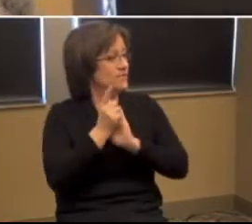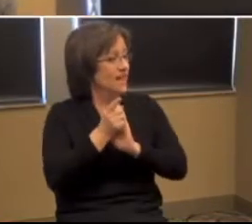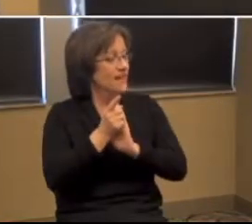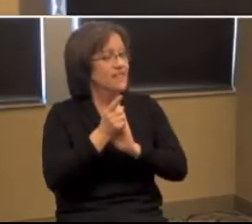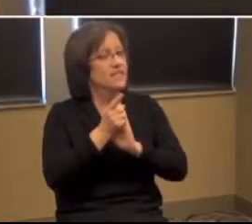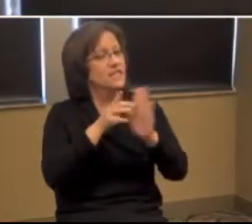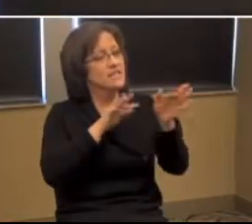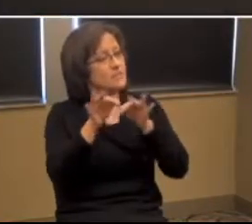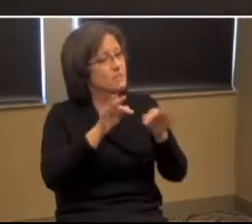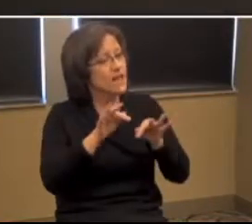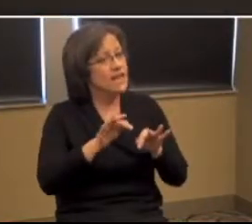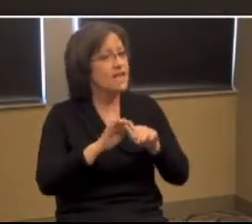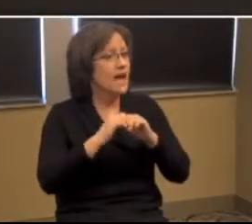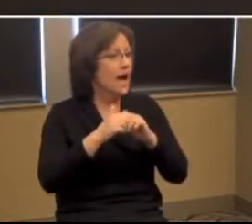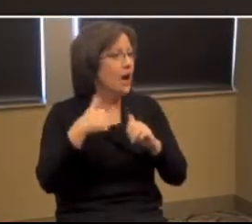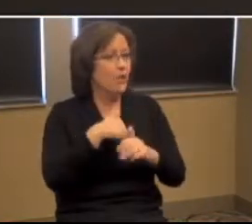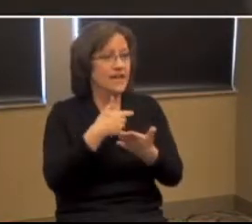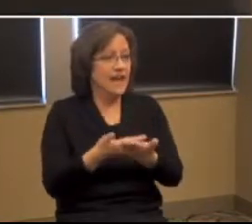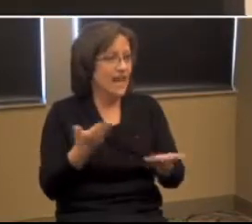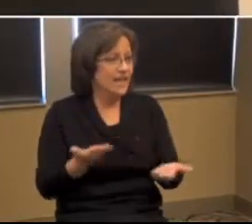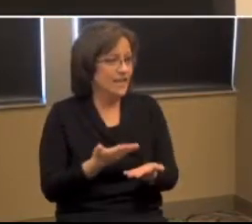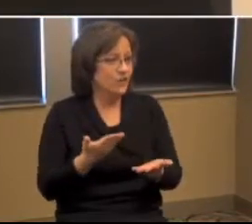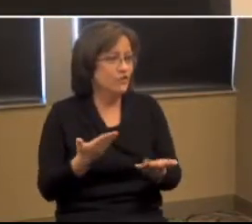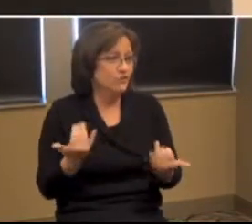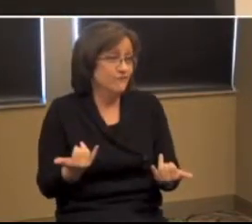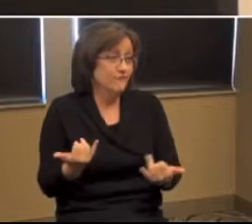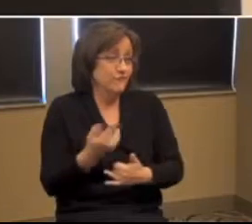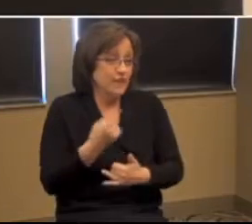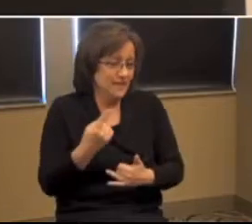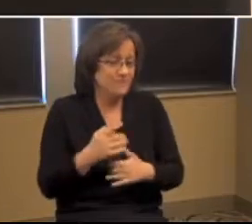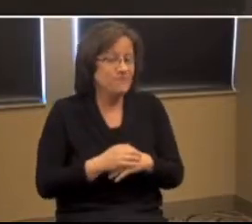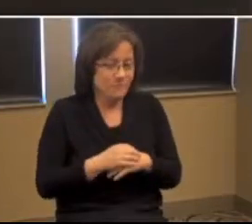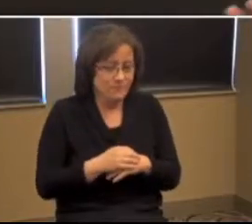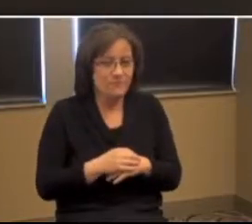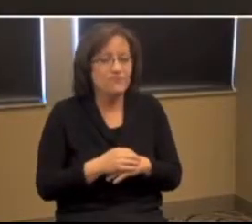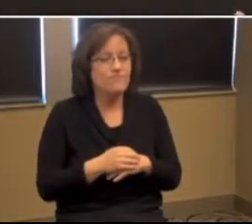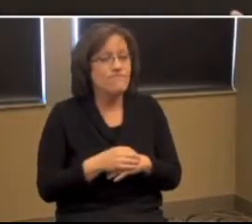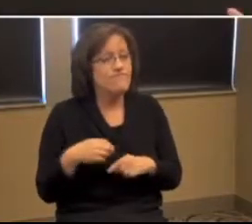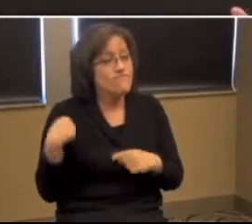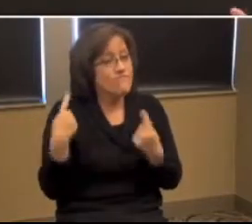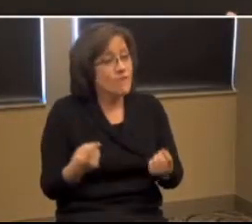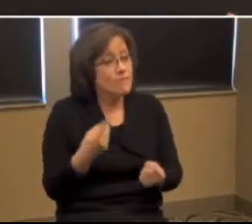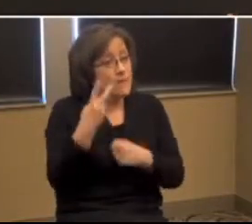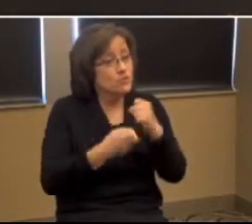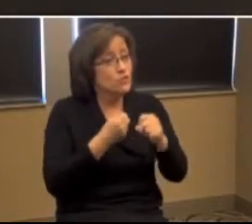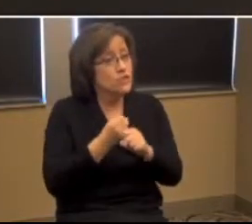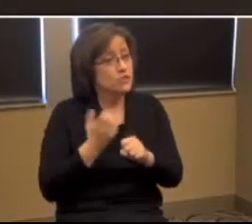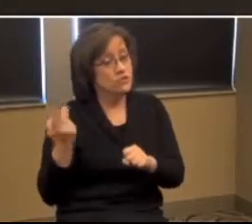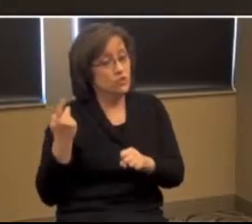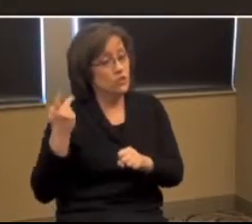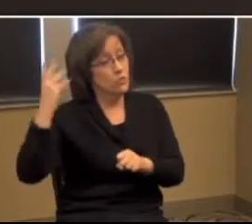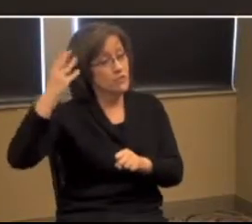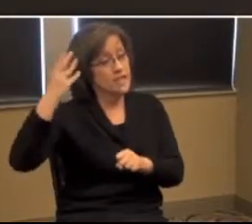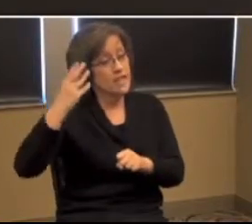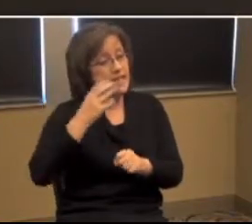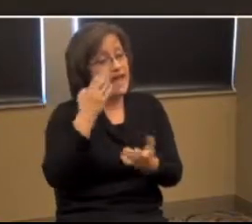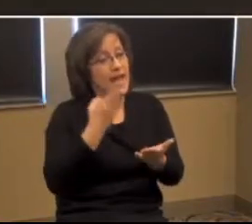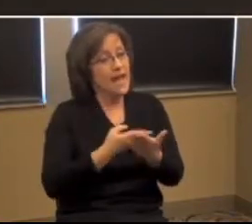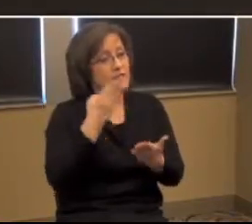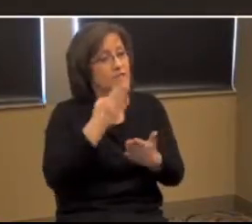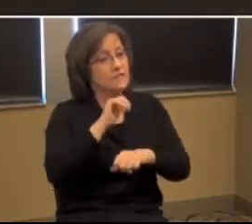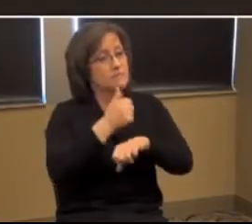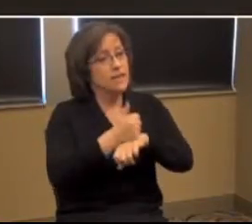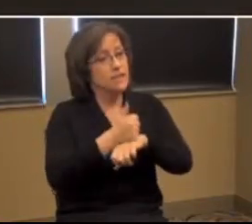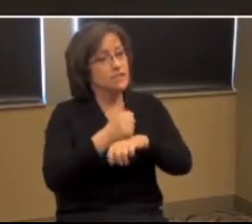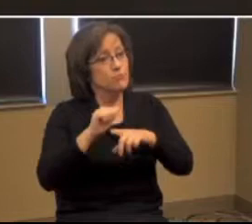got here today. The last 2 years we've presented on evidence-based practices for children